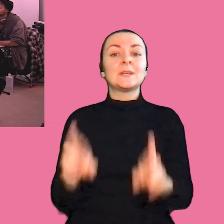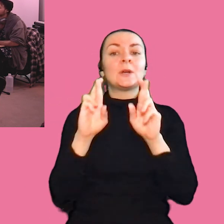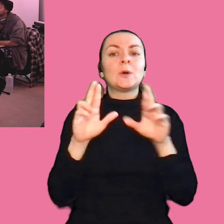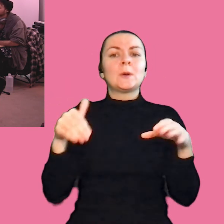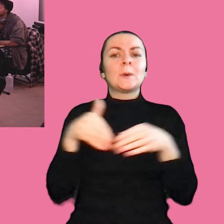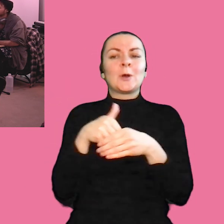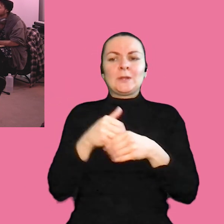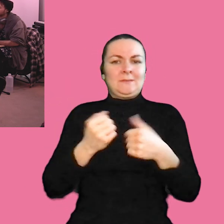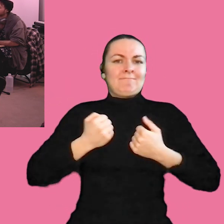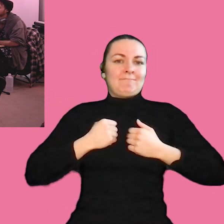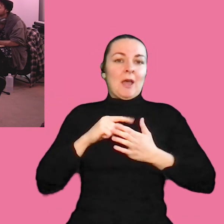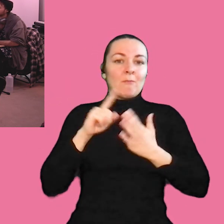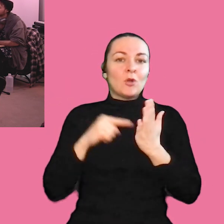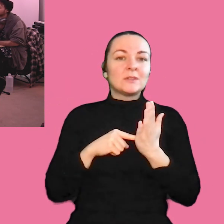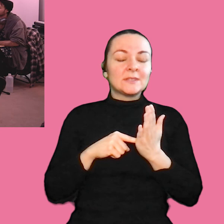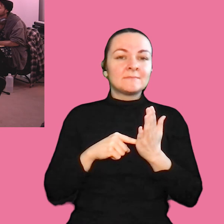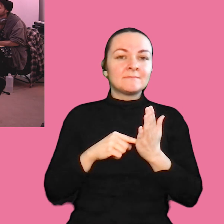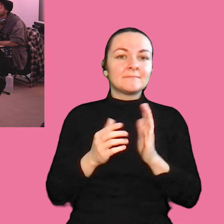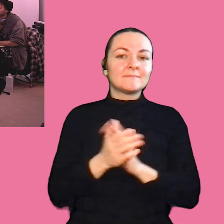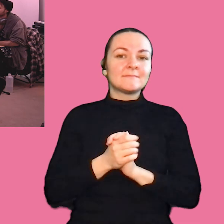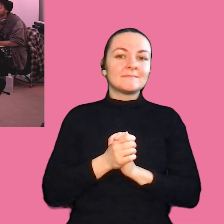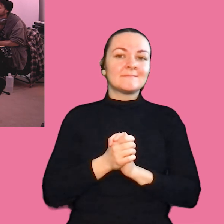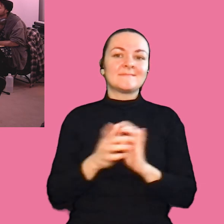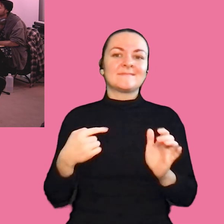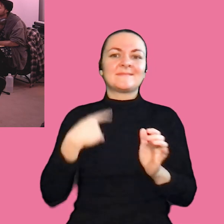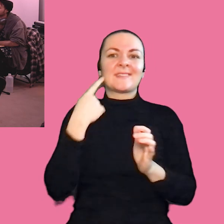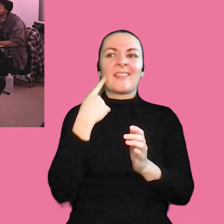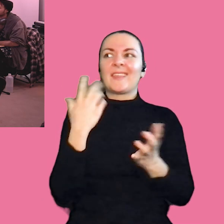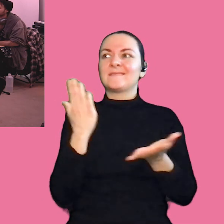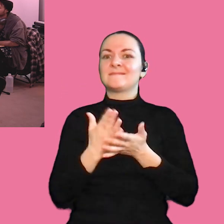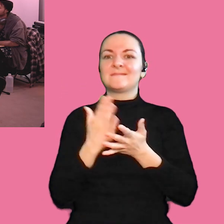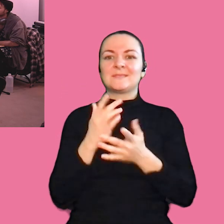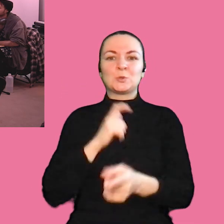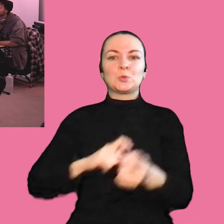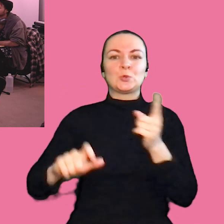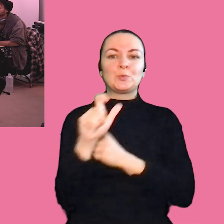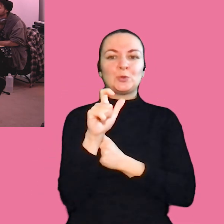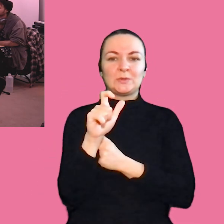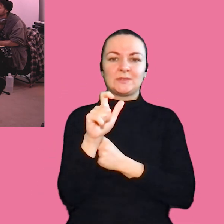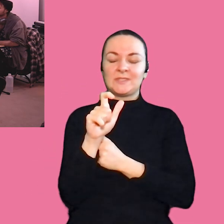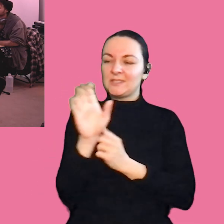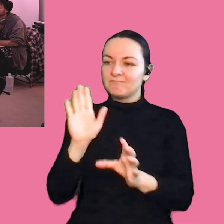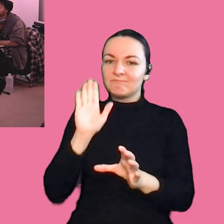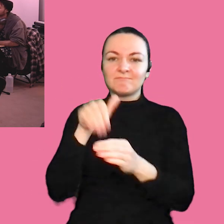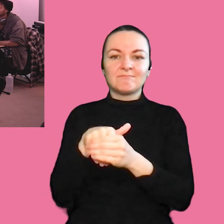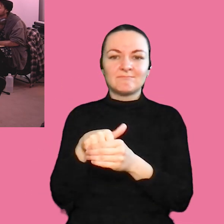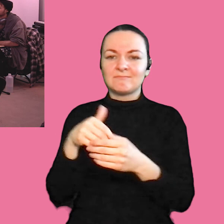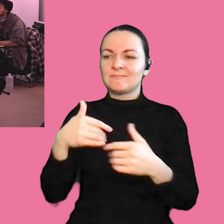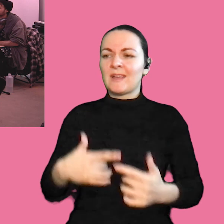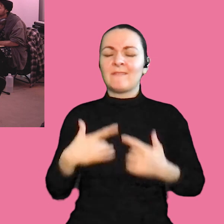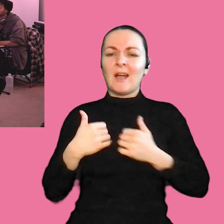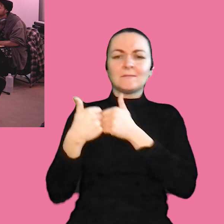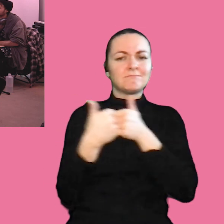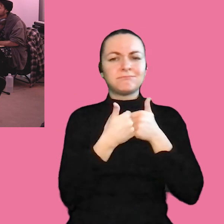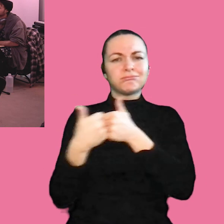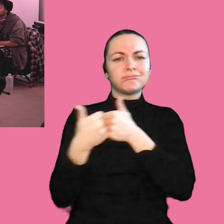hope within the context of our project, I think it's just walking into a community who I've felt really supported